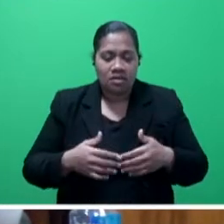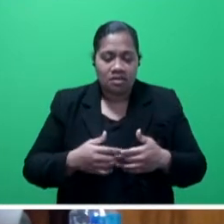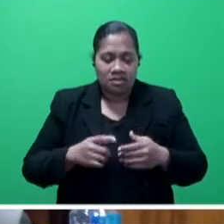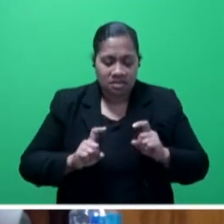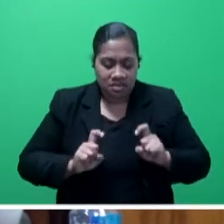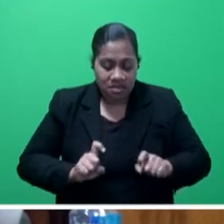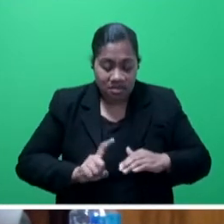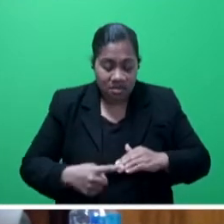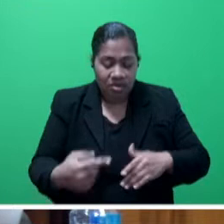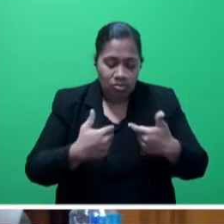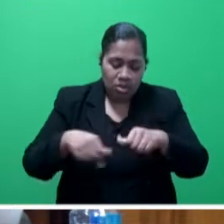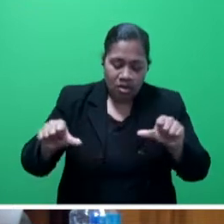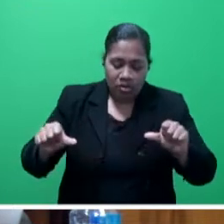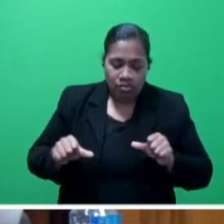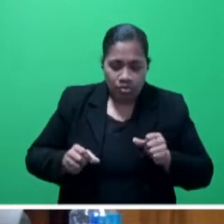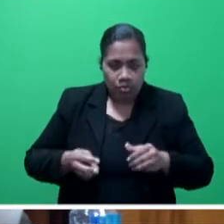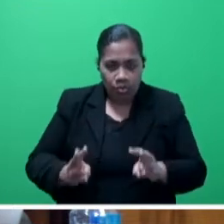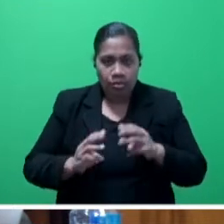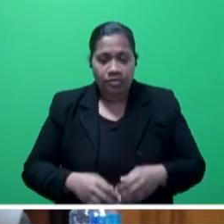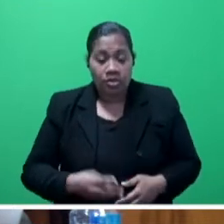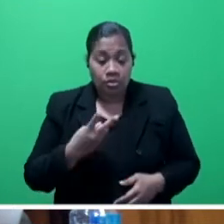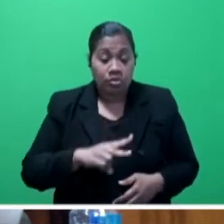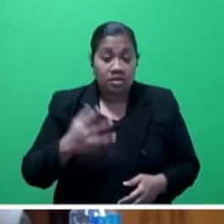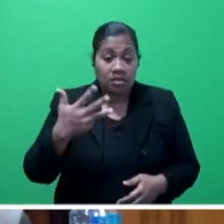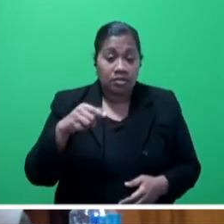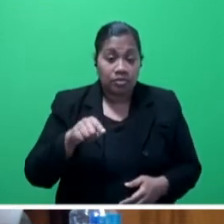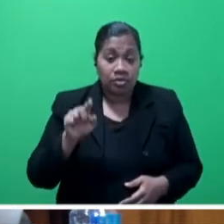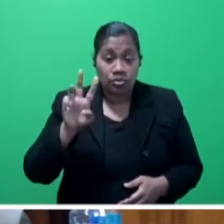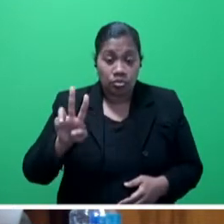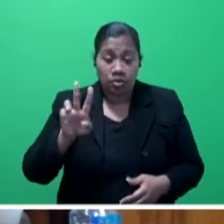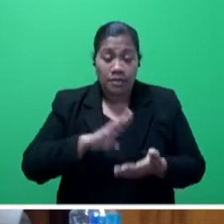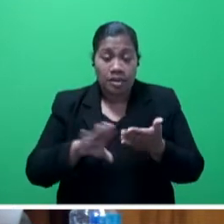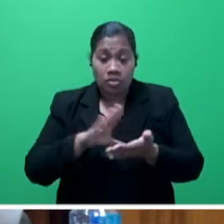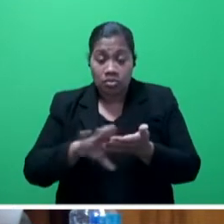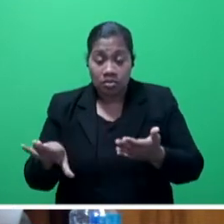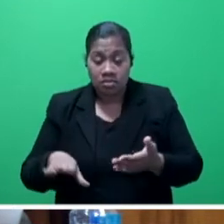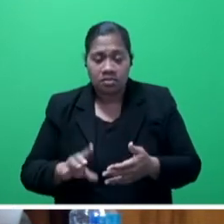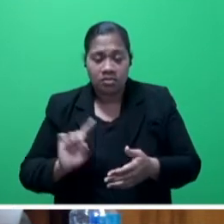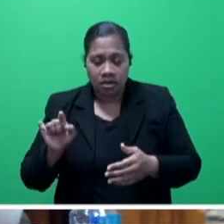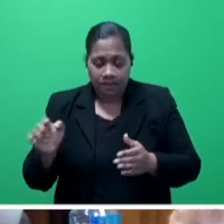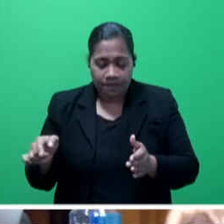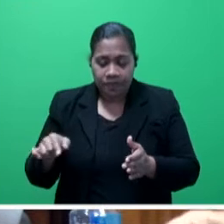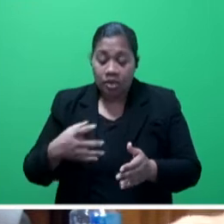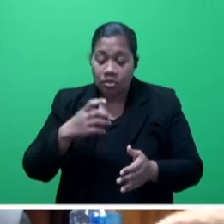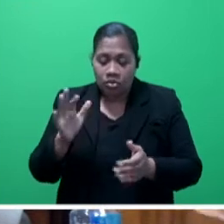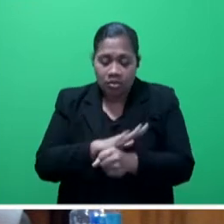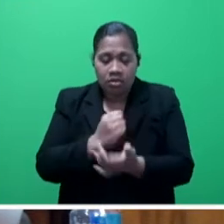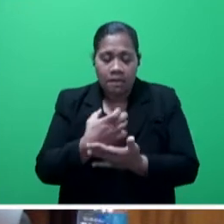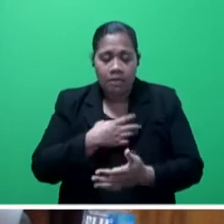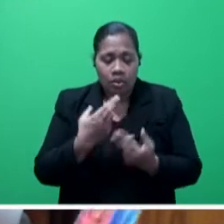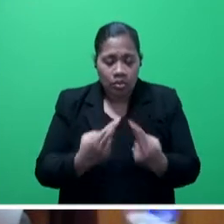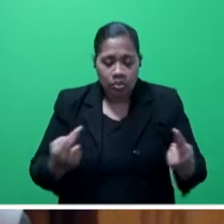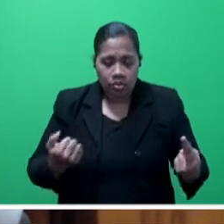Speaker, this $29.2 million package will ensure more idle resources will be utilized, more people